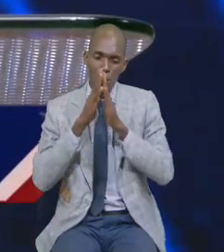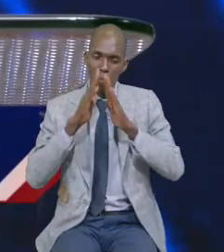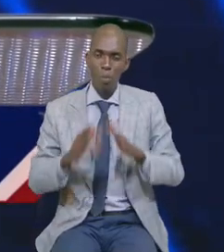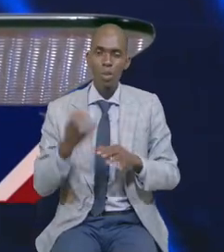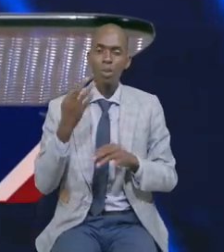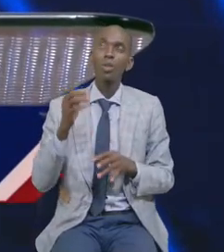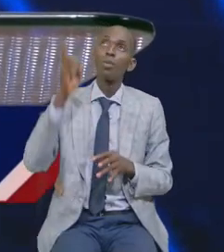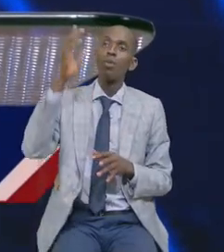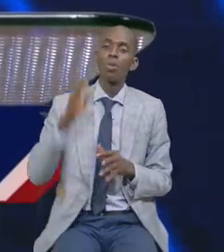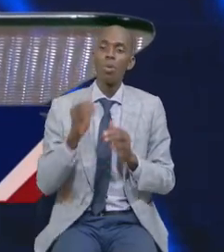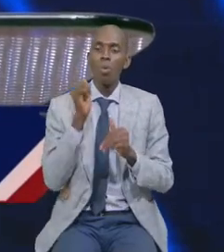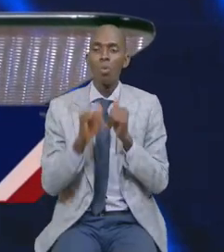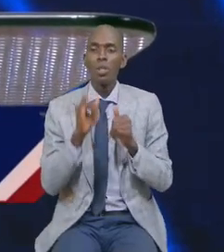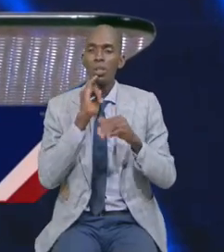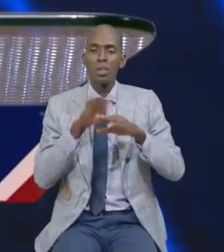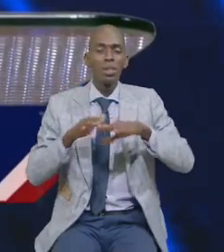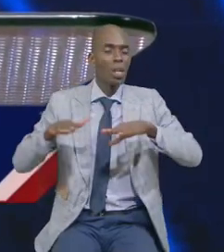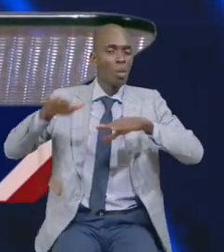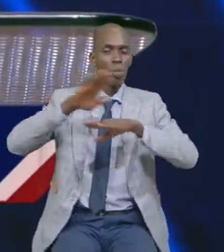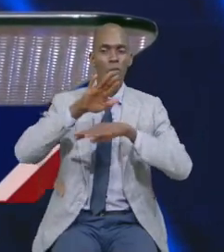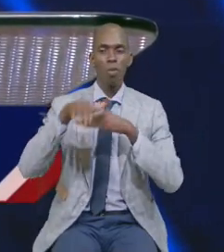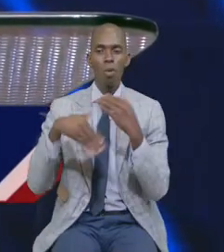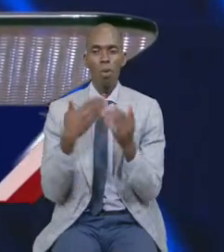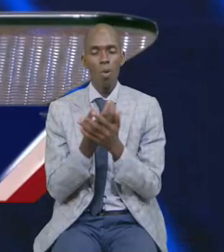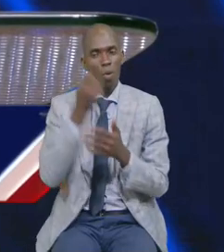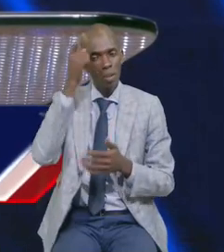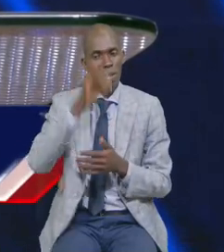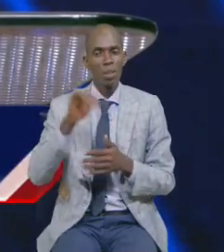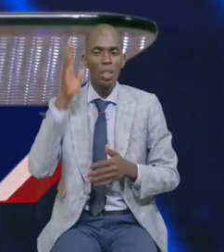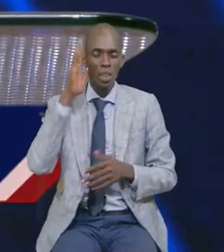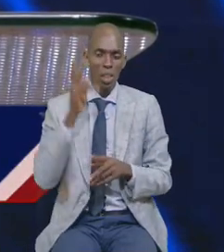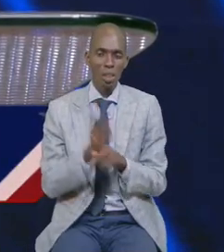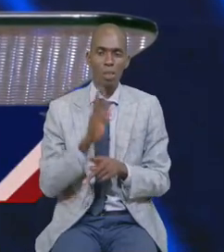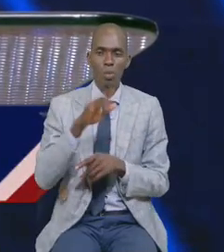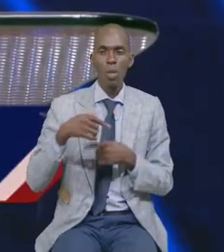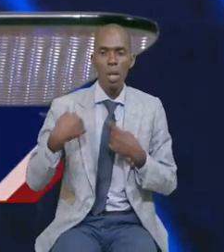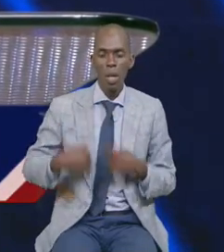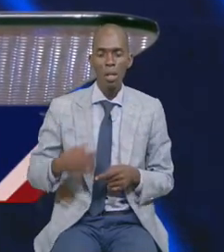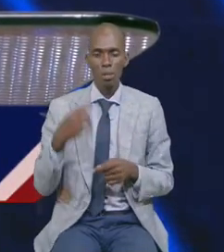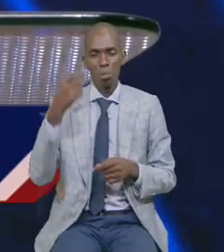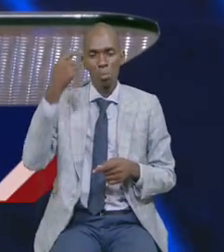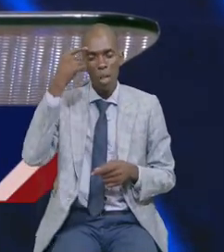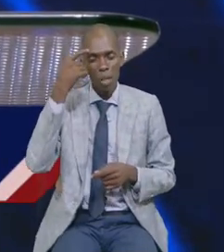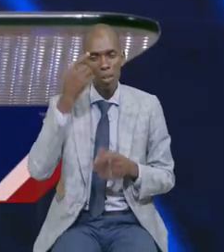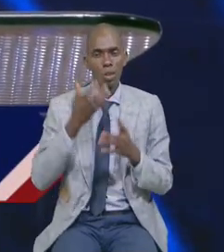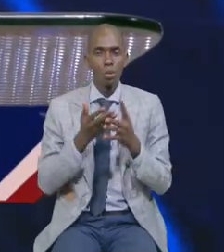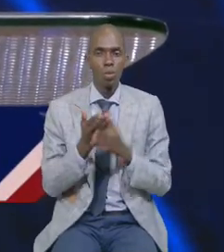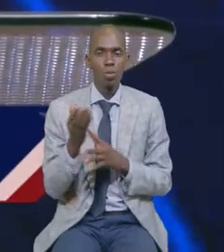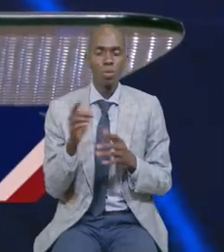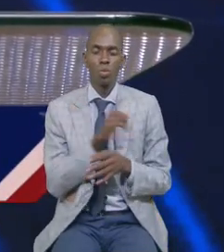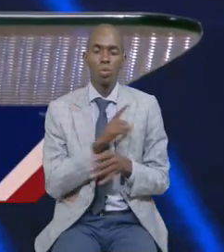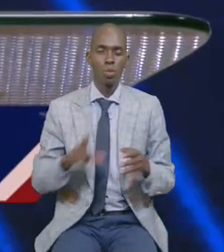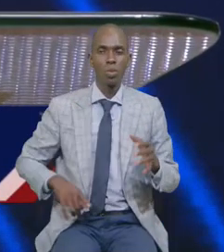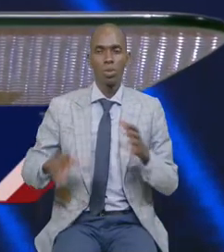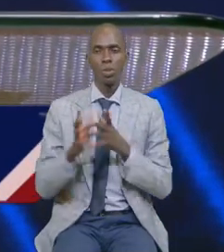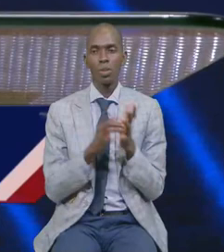which passeth all understanding, shall keep your hearts and minds through Jesus